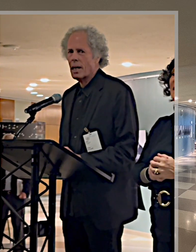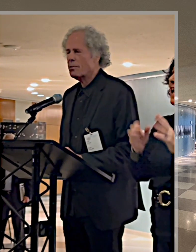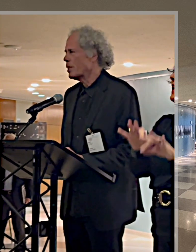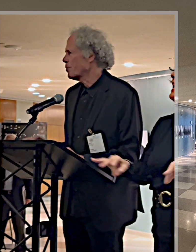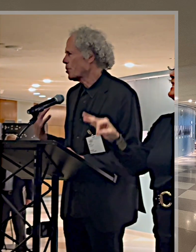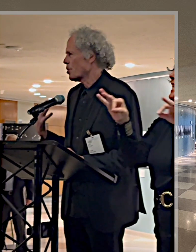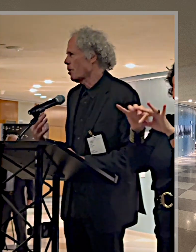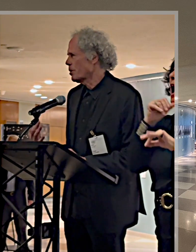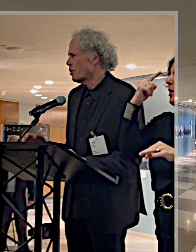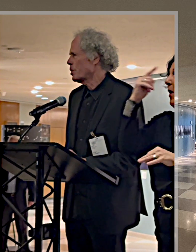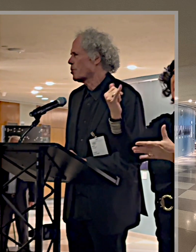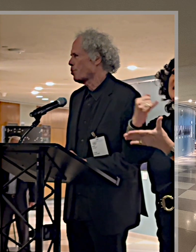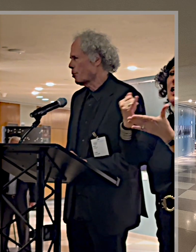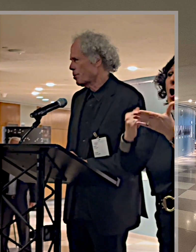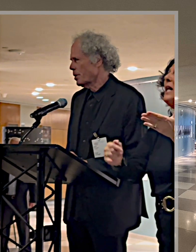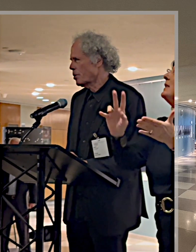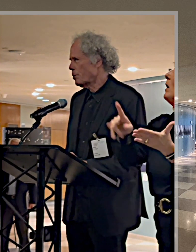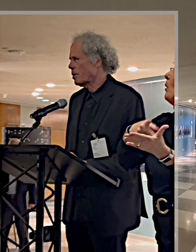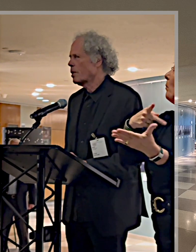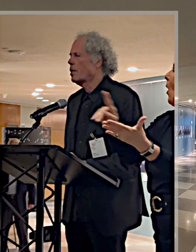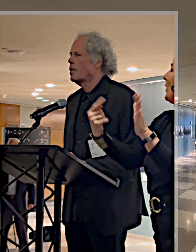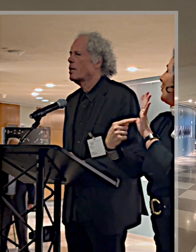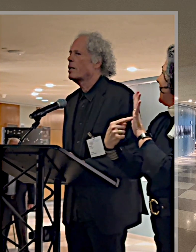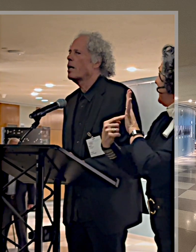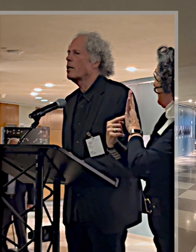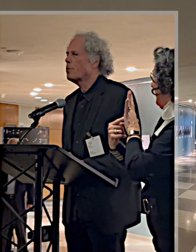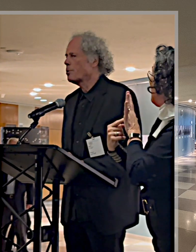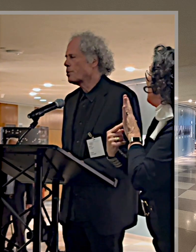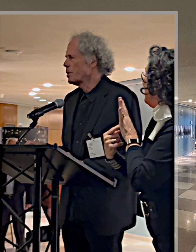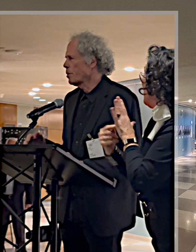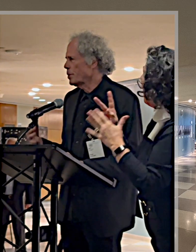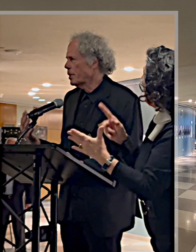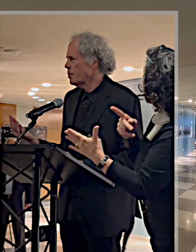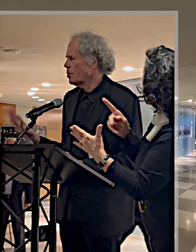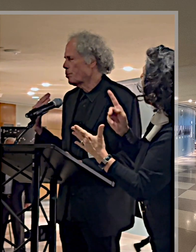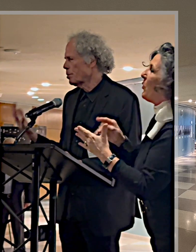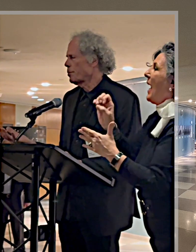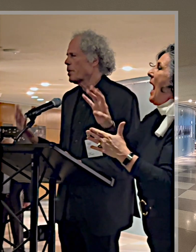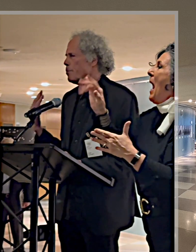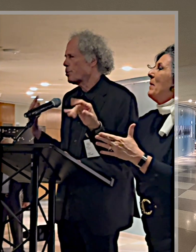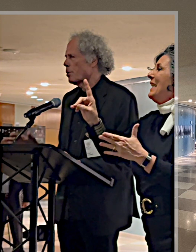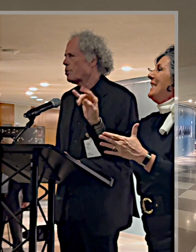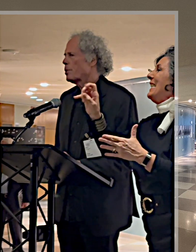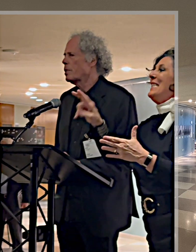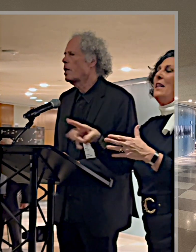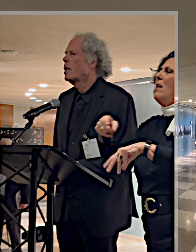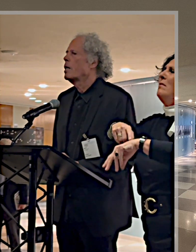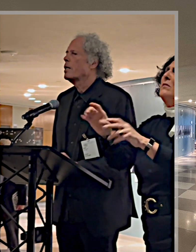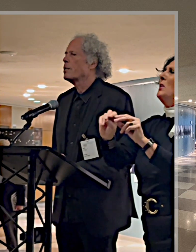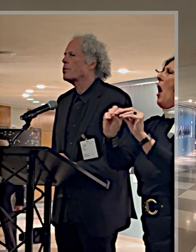Essentially, I don't think of this as an art exhibit. It's a poetry exhibit, poetry of Emily Dickinson, the beautiful, timeless